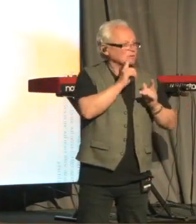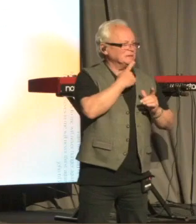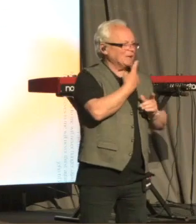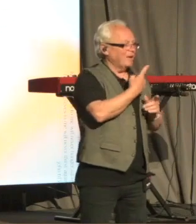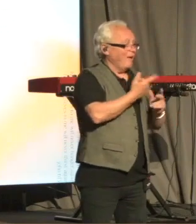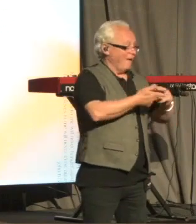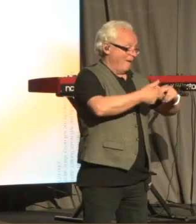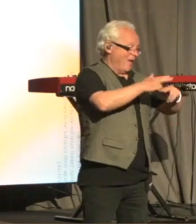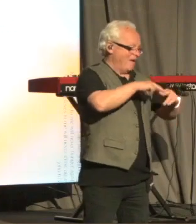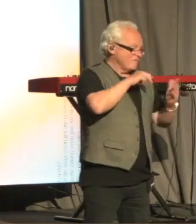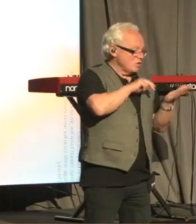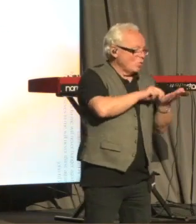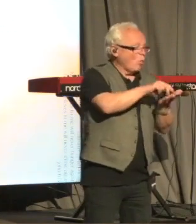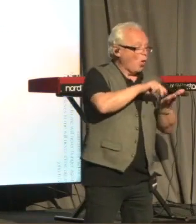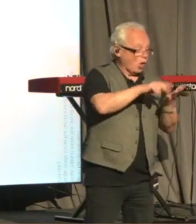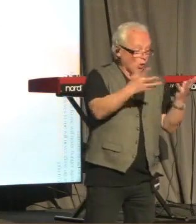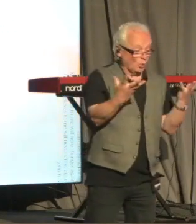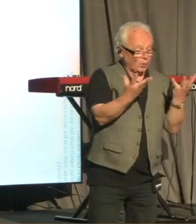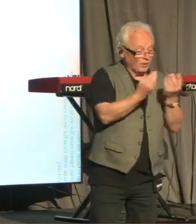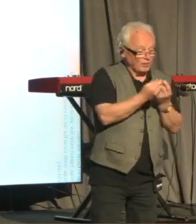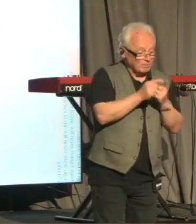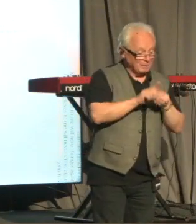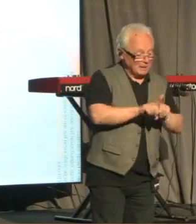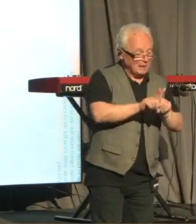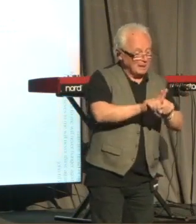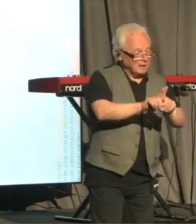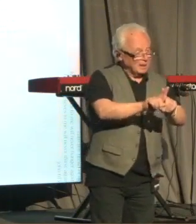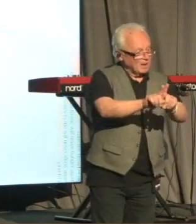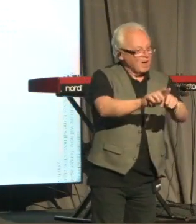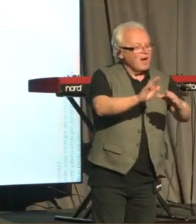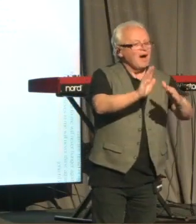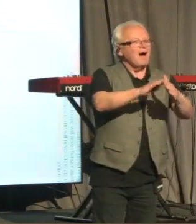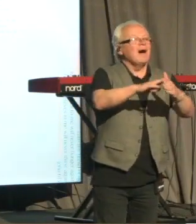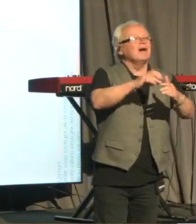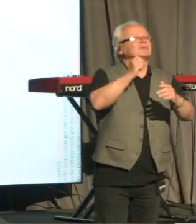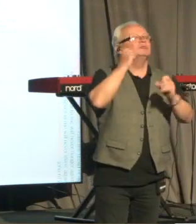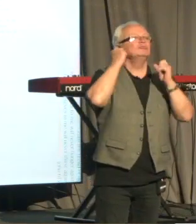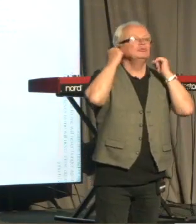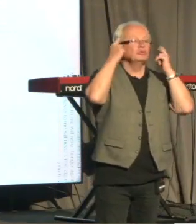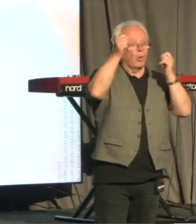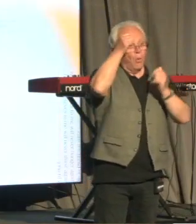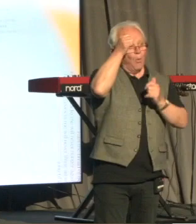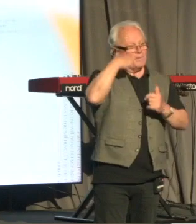if you get to know me and the person that I am, you will never know hunger.